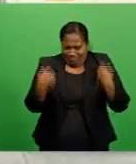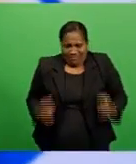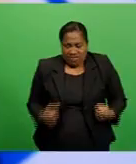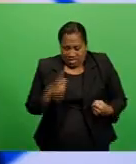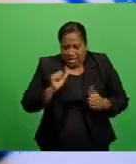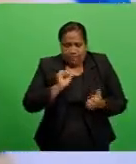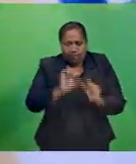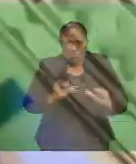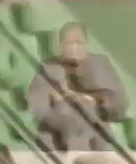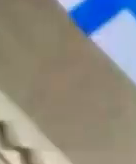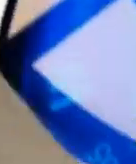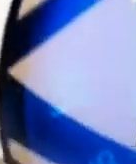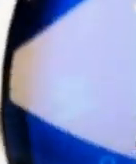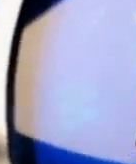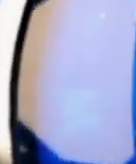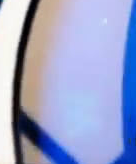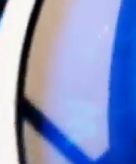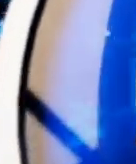are at work.